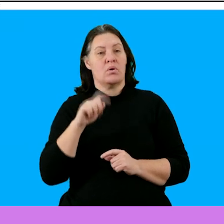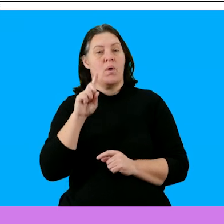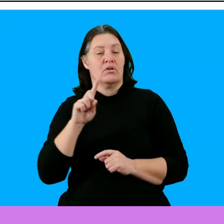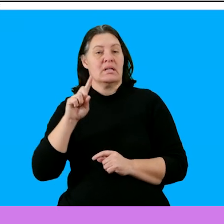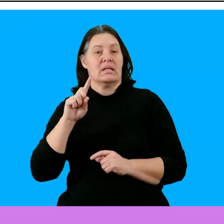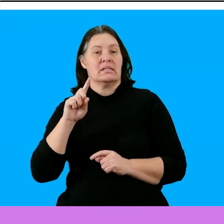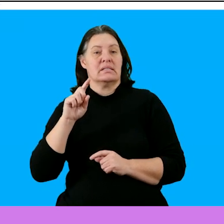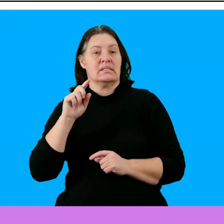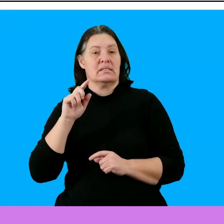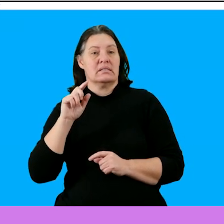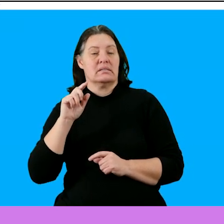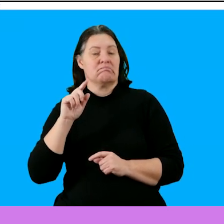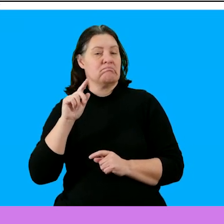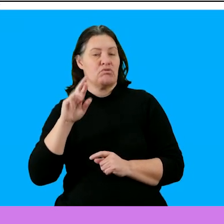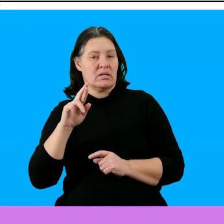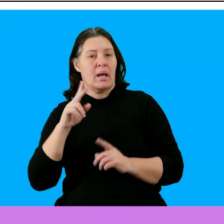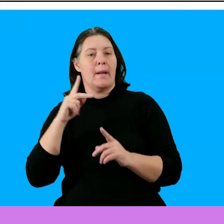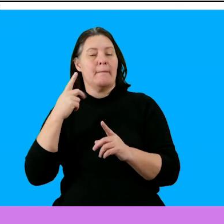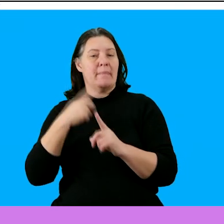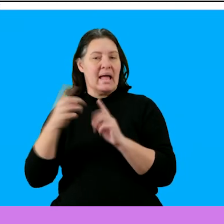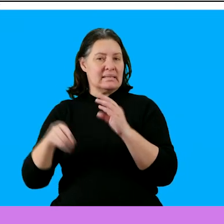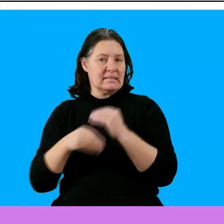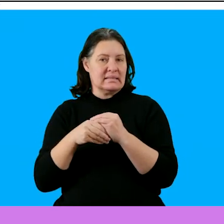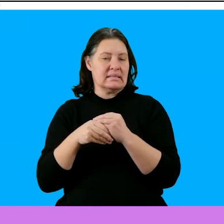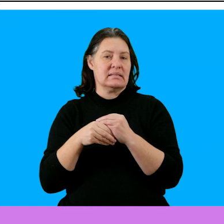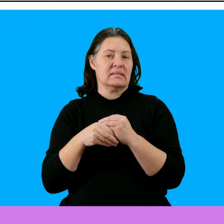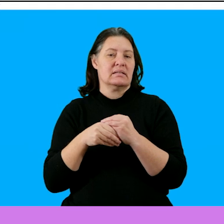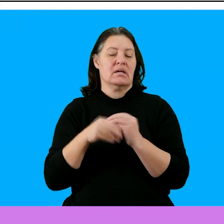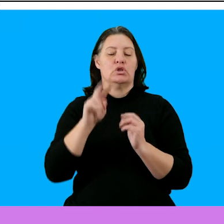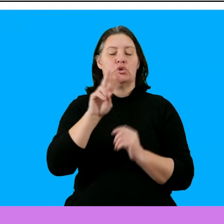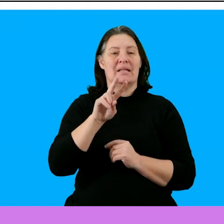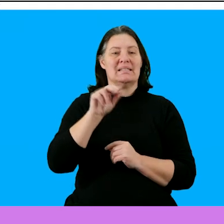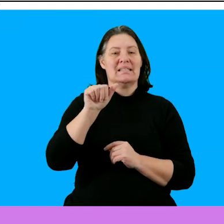34,178 rand is payable plus an additional